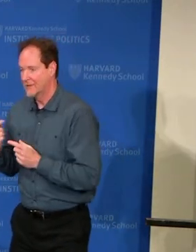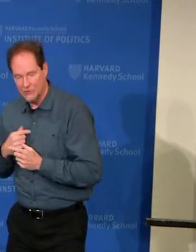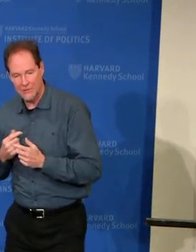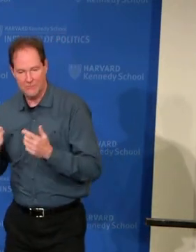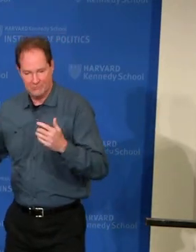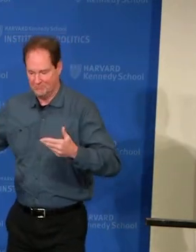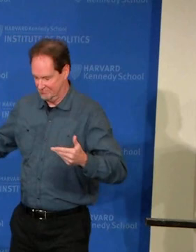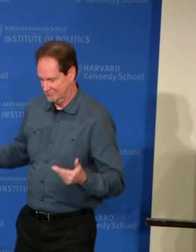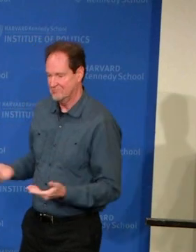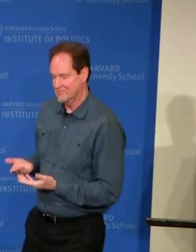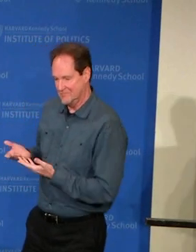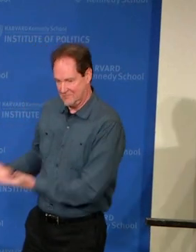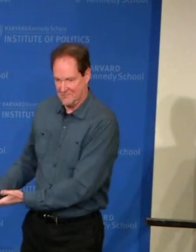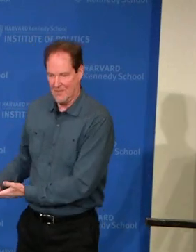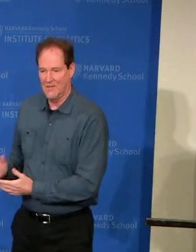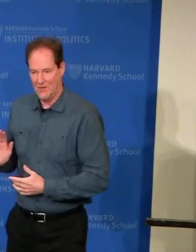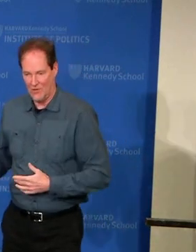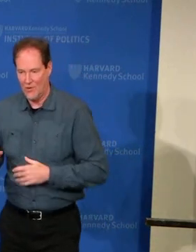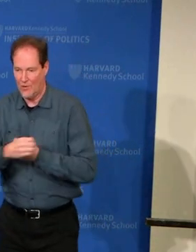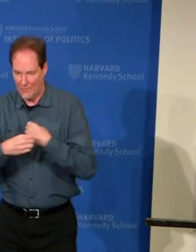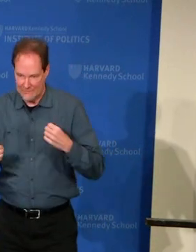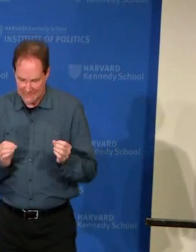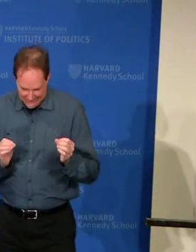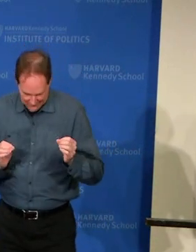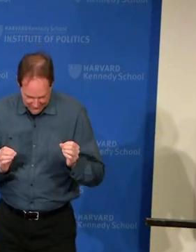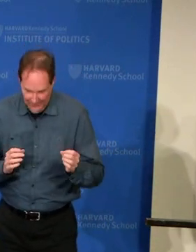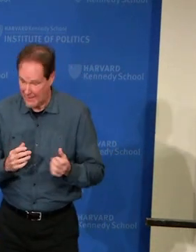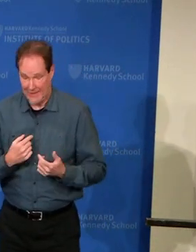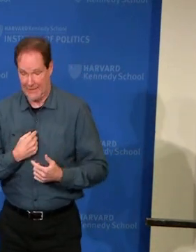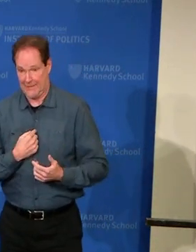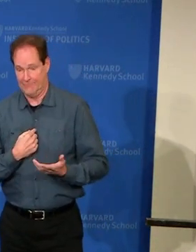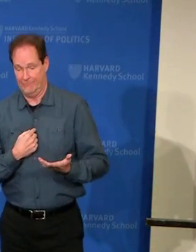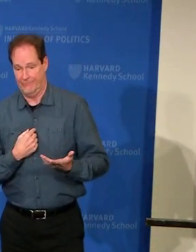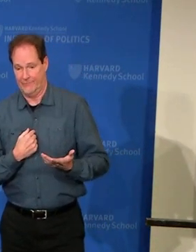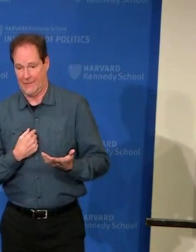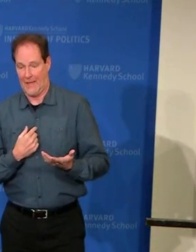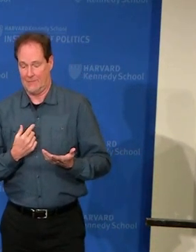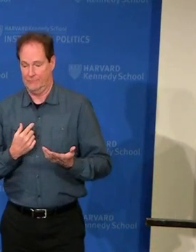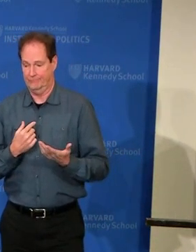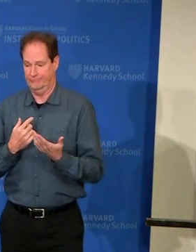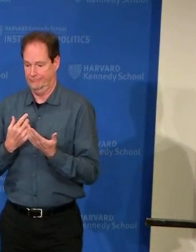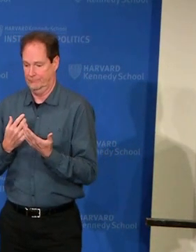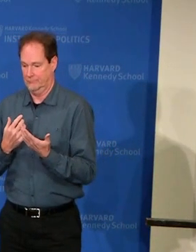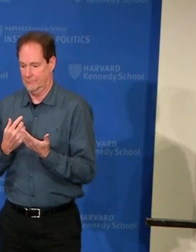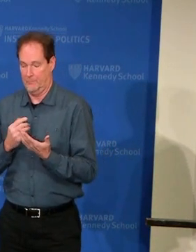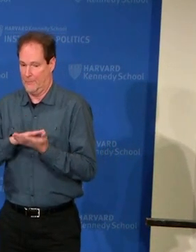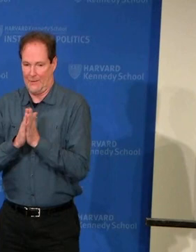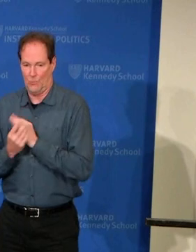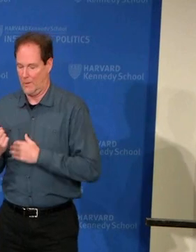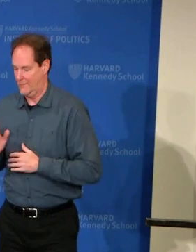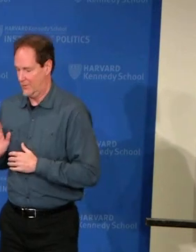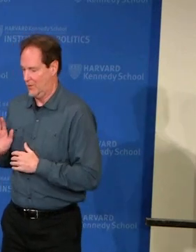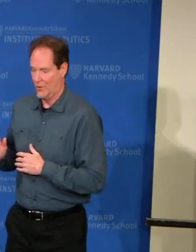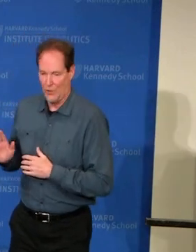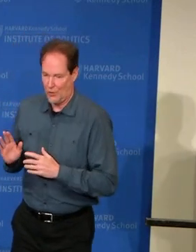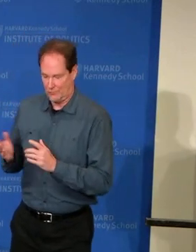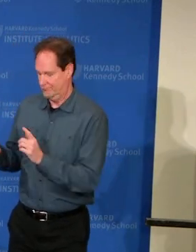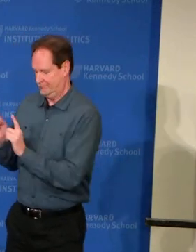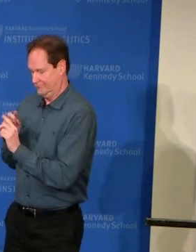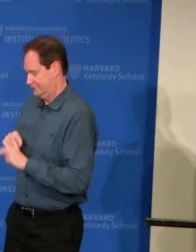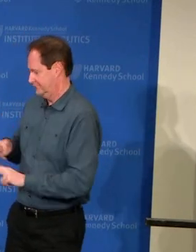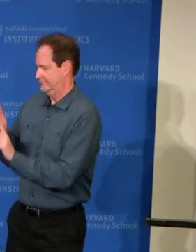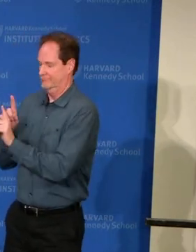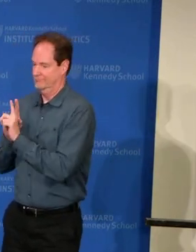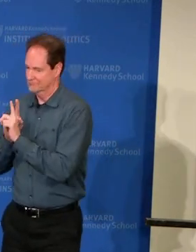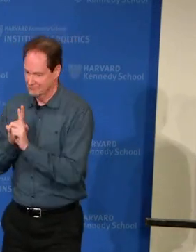into Judy's office, and I just became one of her mentees. She